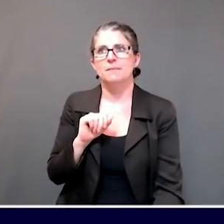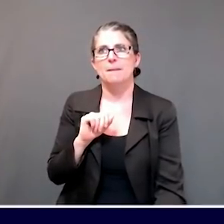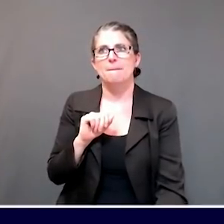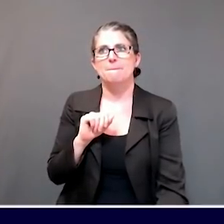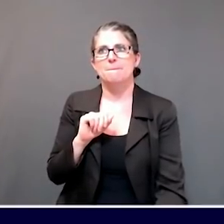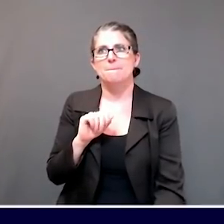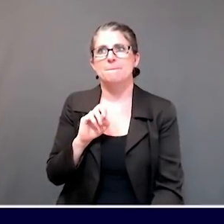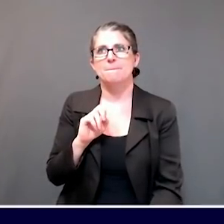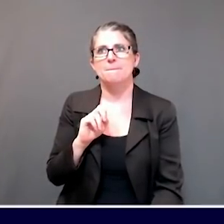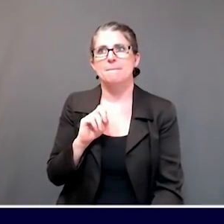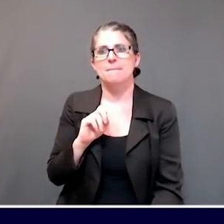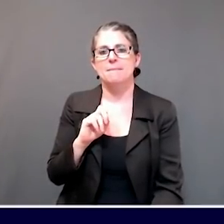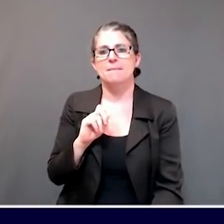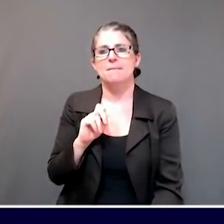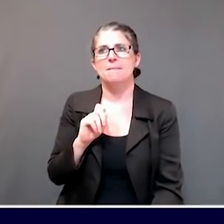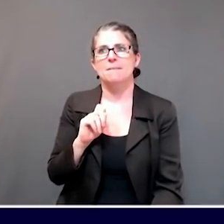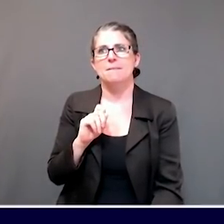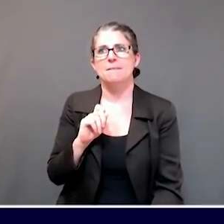Hey, Megan.